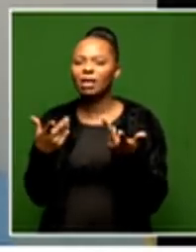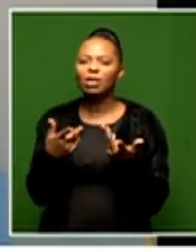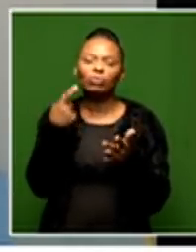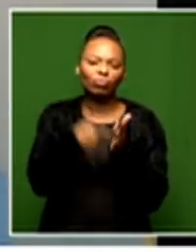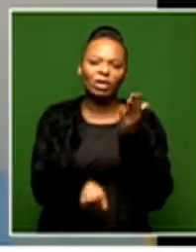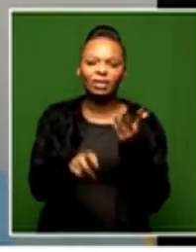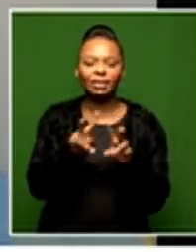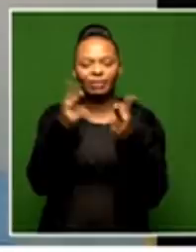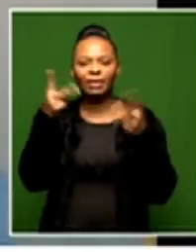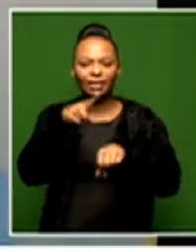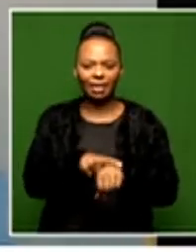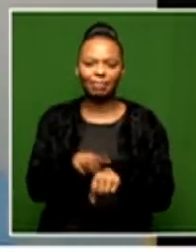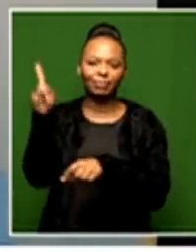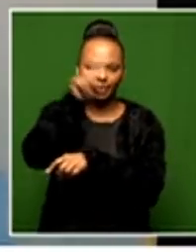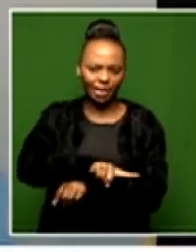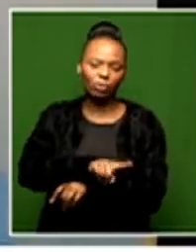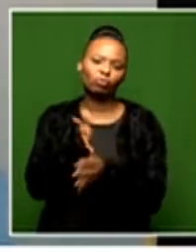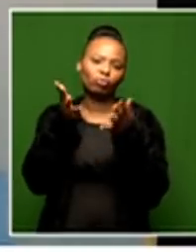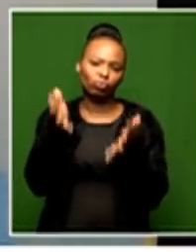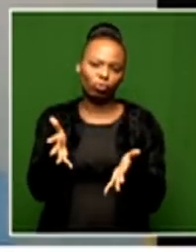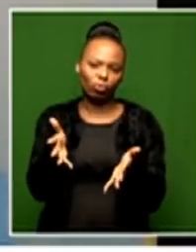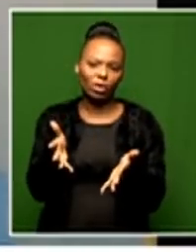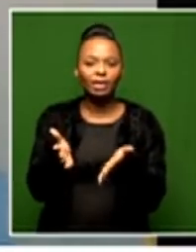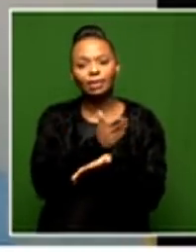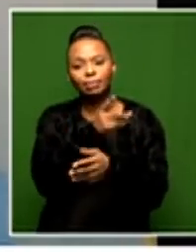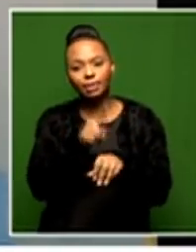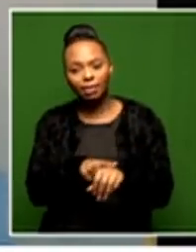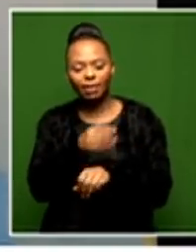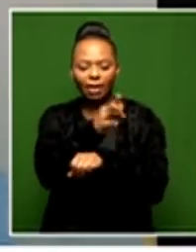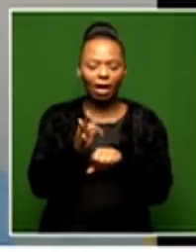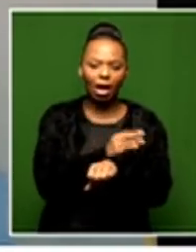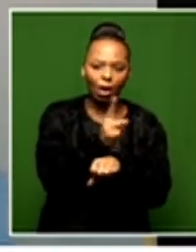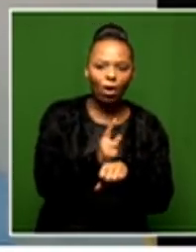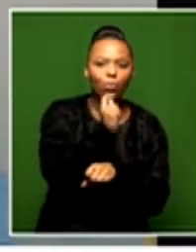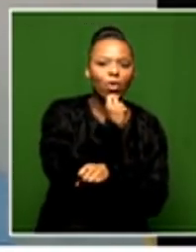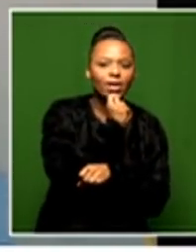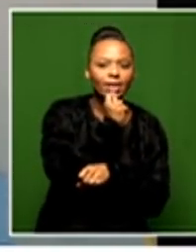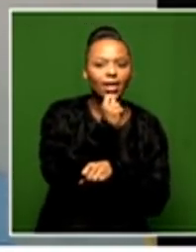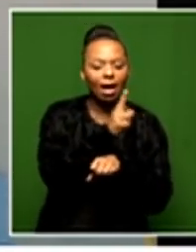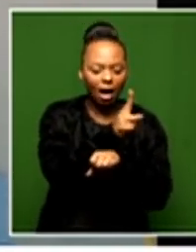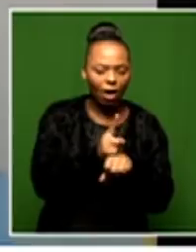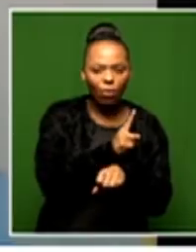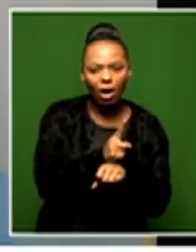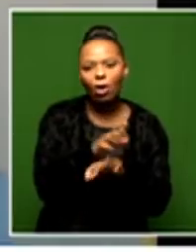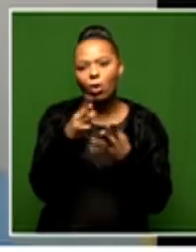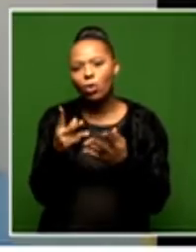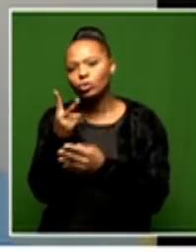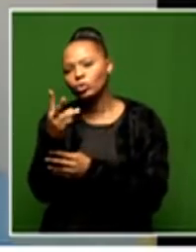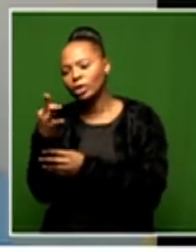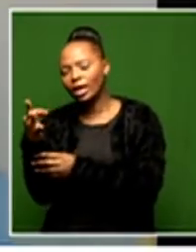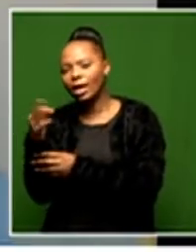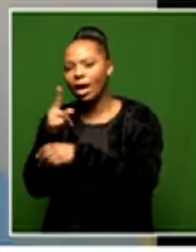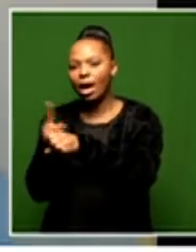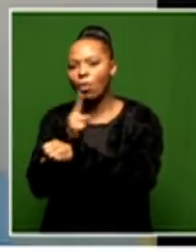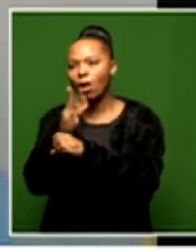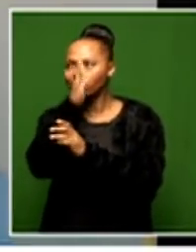at different times of day. Currently, there's some 3 hours, I believe, in the morning hours and 2 to 3 hours in the evening